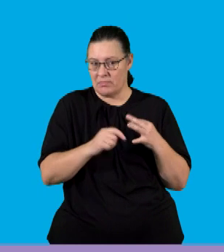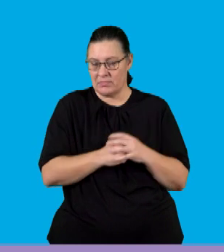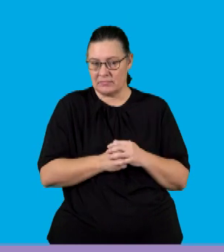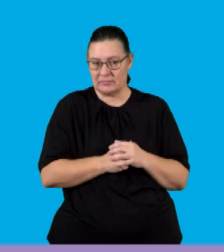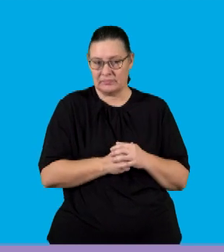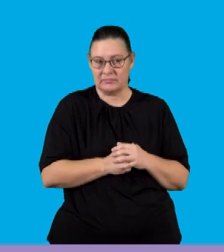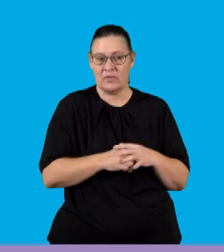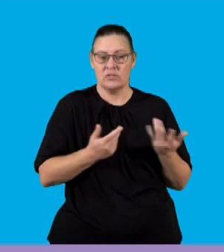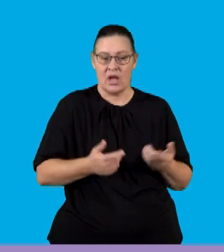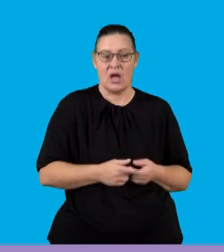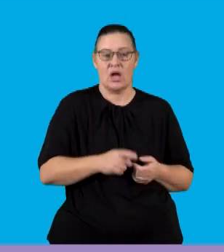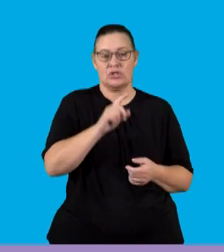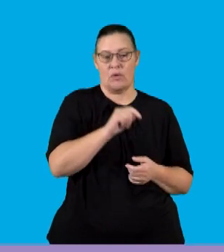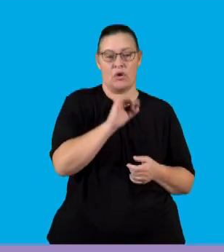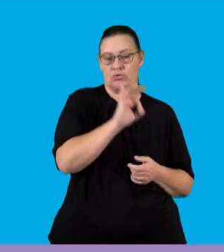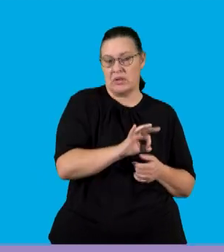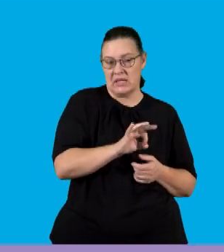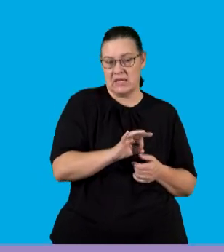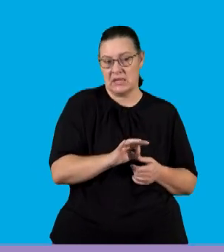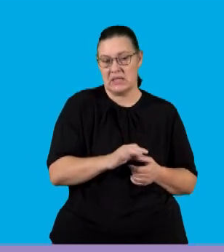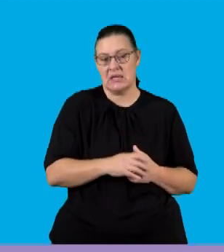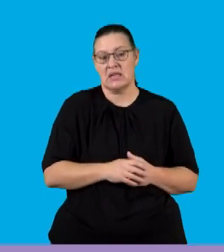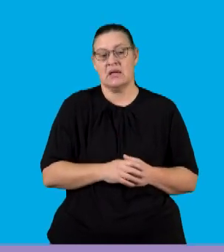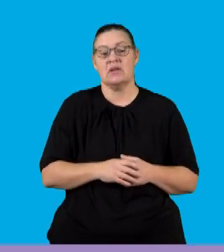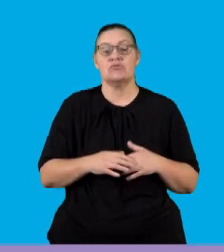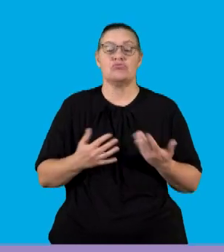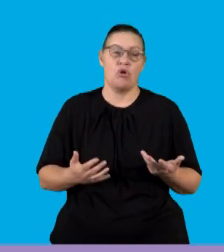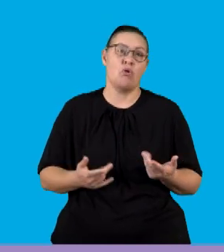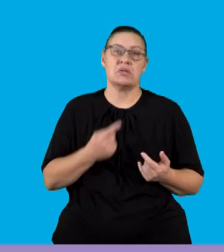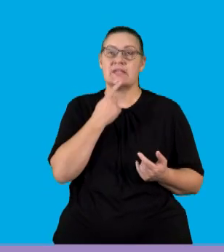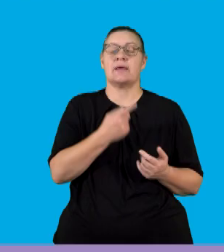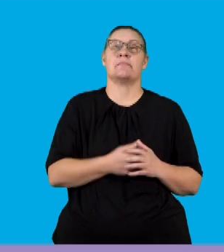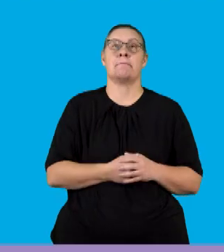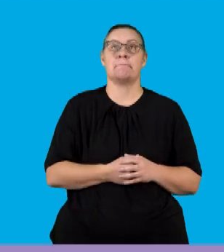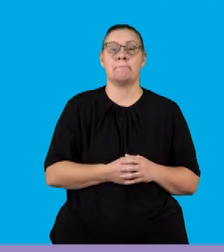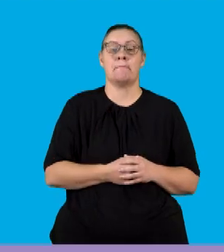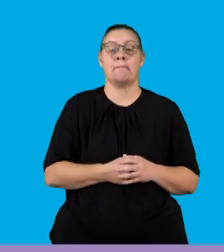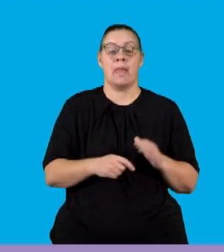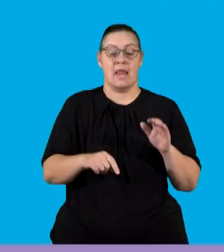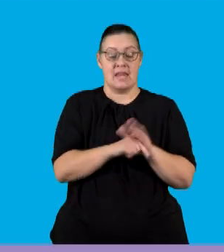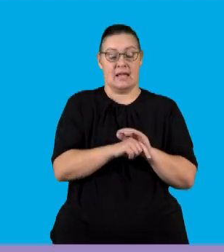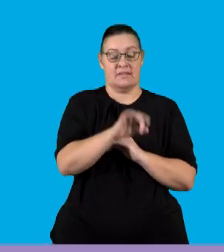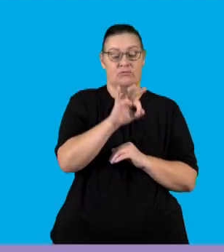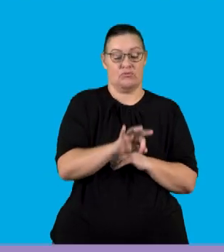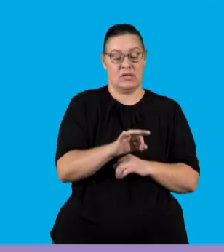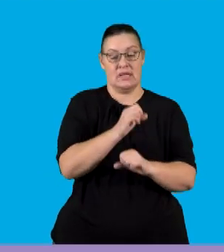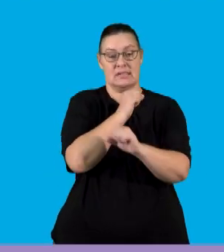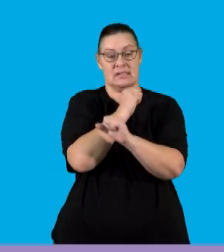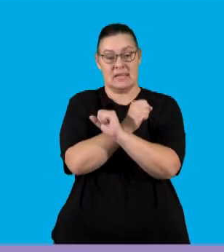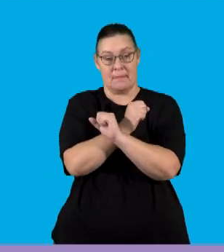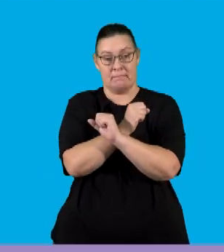third term. We can even take the third term. You do not have to take consecutive terms. But we are going to say now a negative